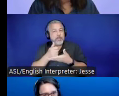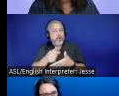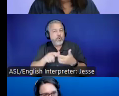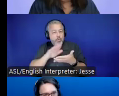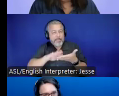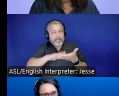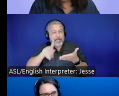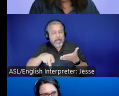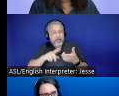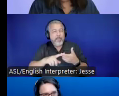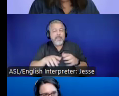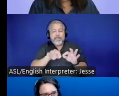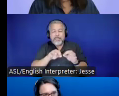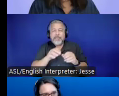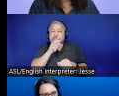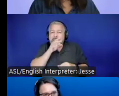dictated text.